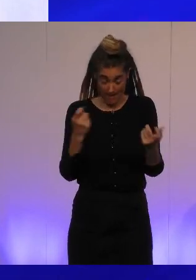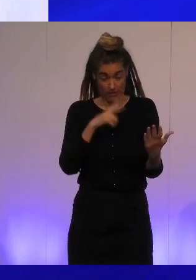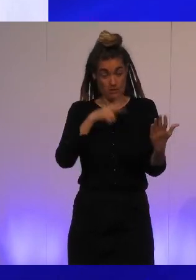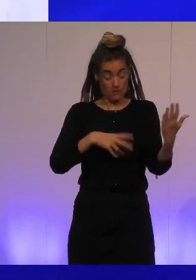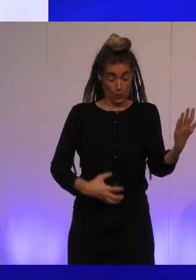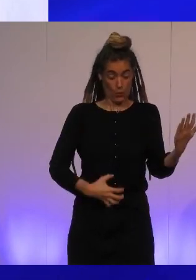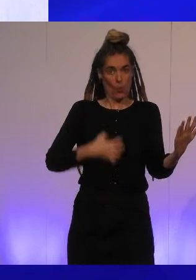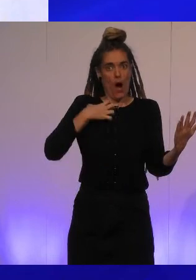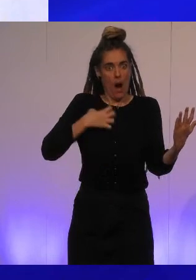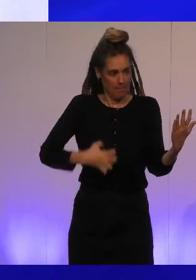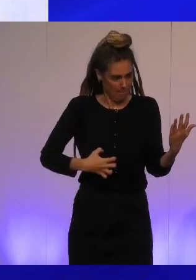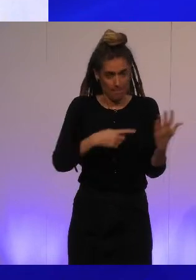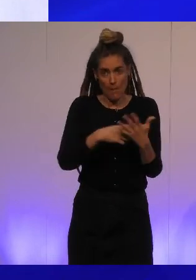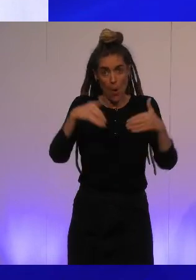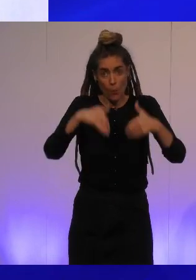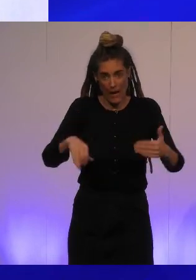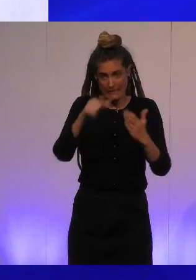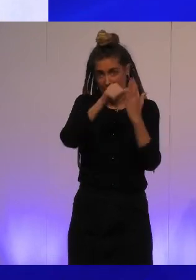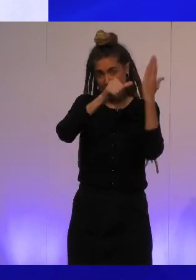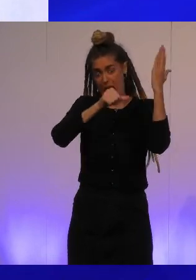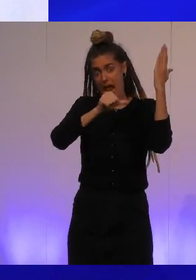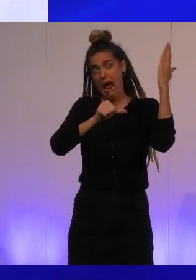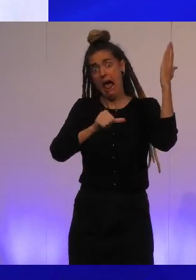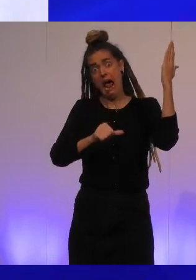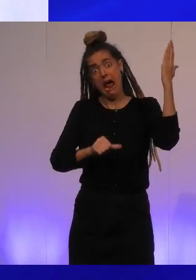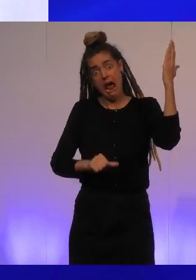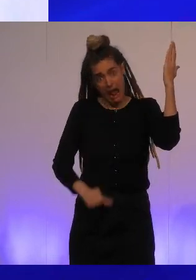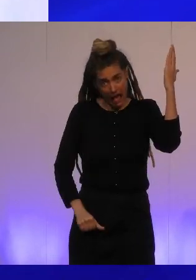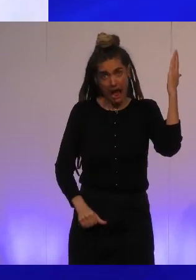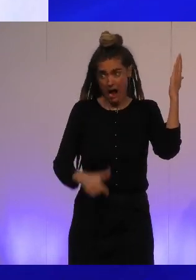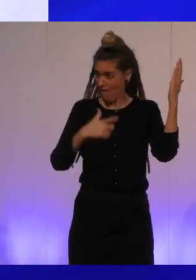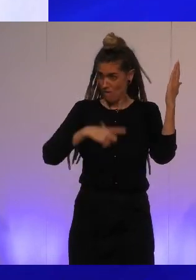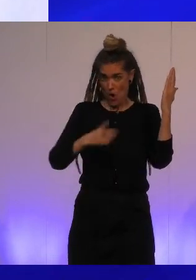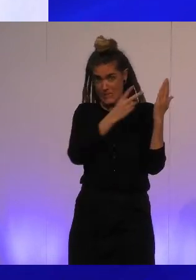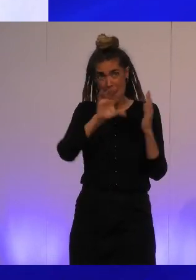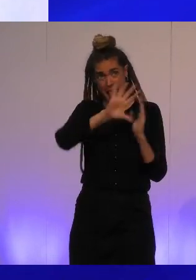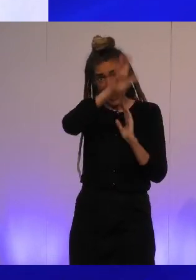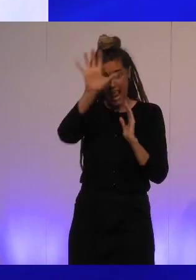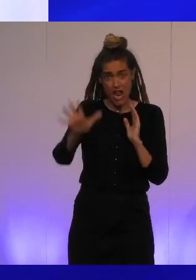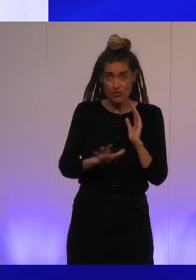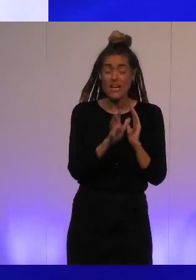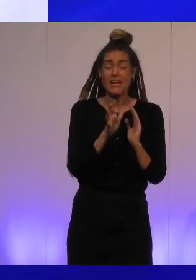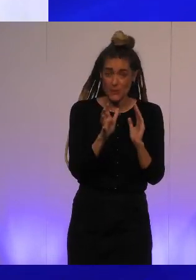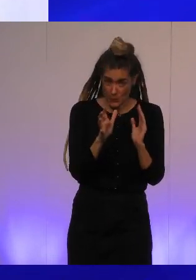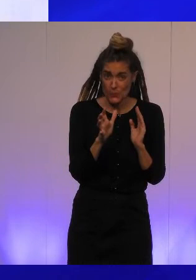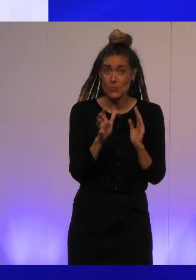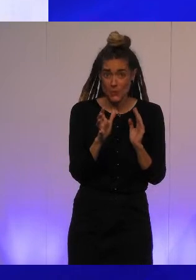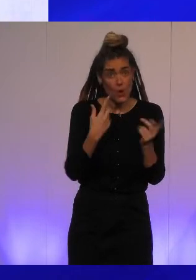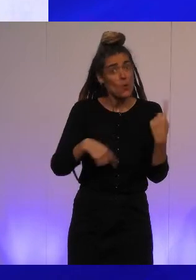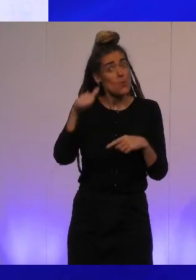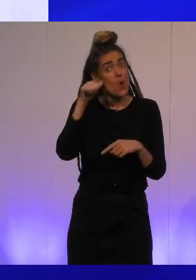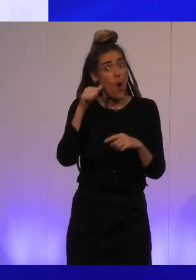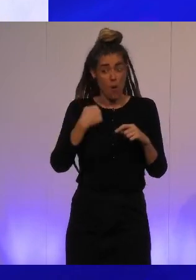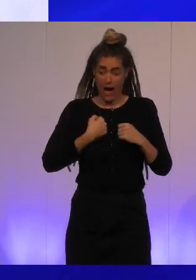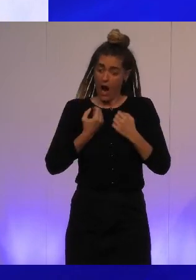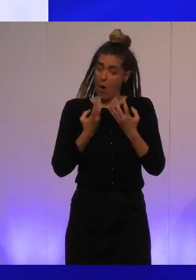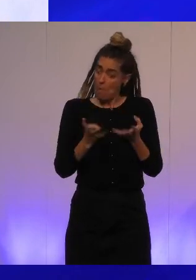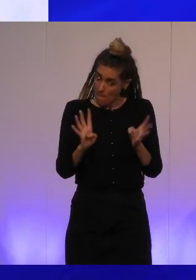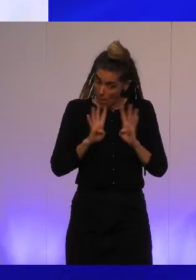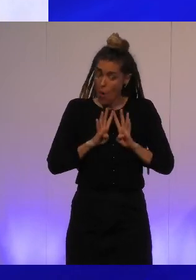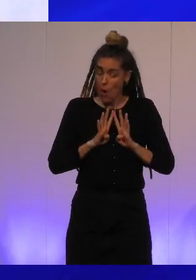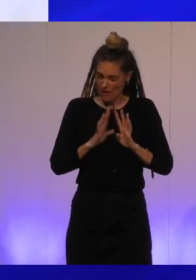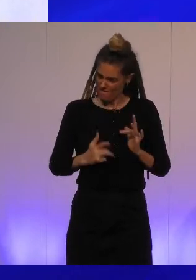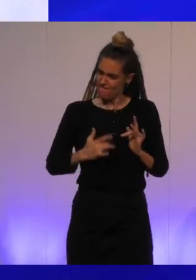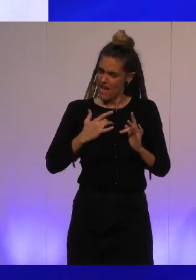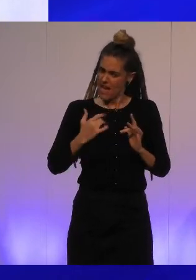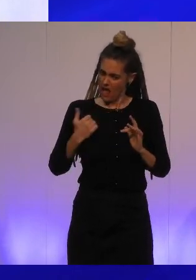the size of waiting lists in some areas and what have you. Now, we know that as a board, relatively speaking, we're doing quite well